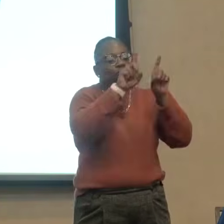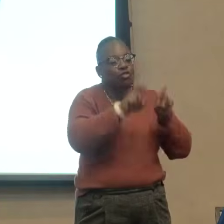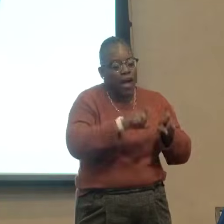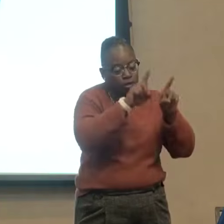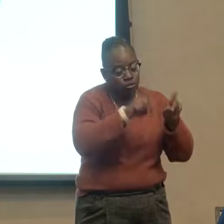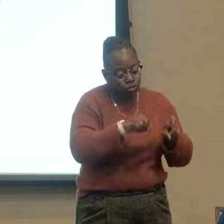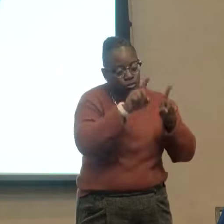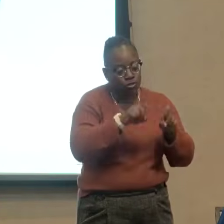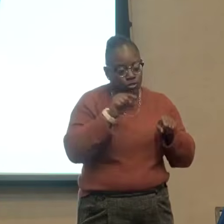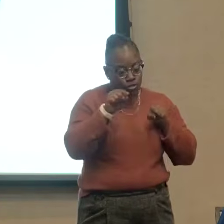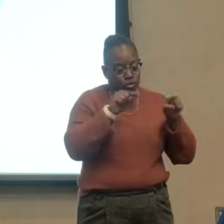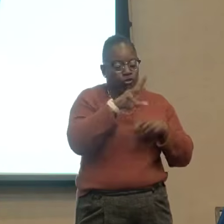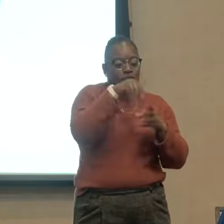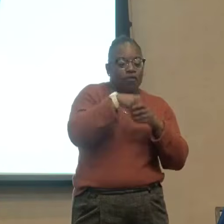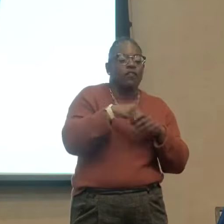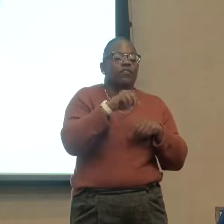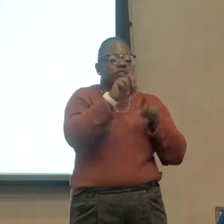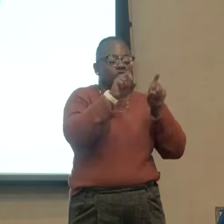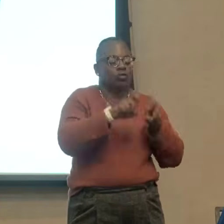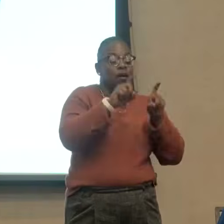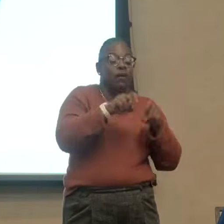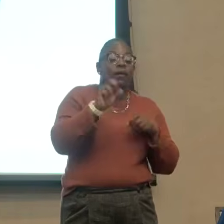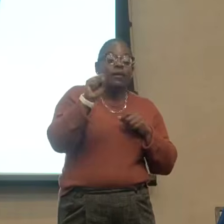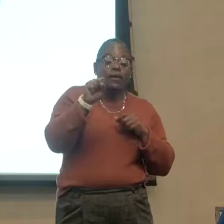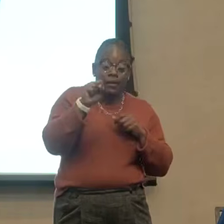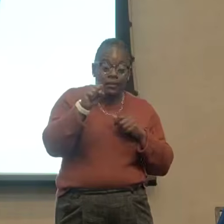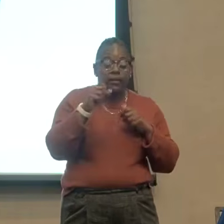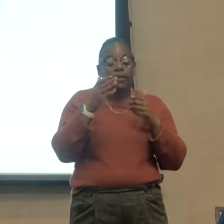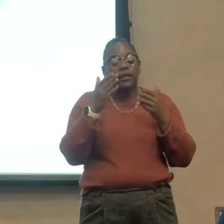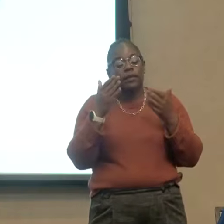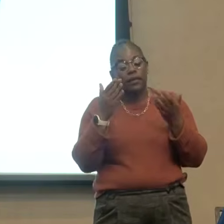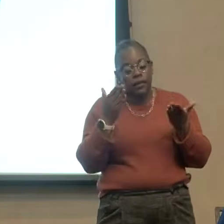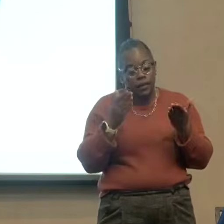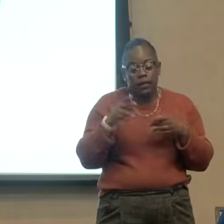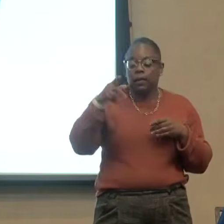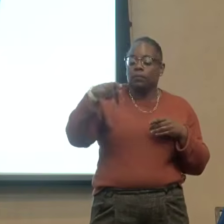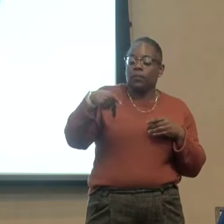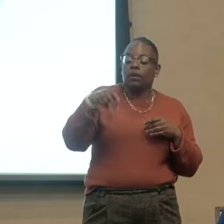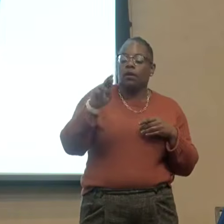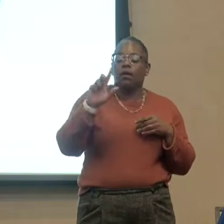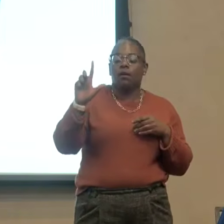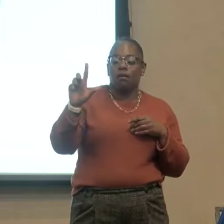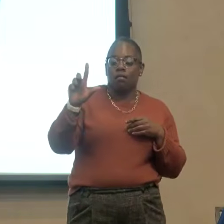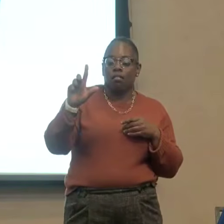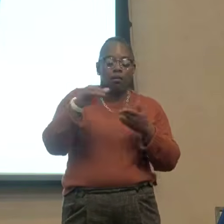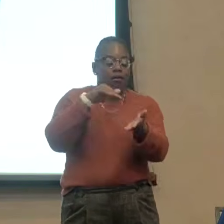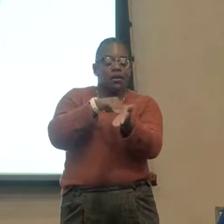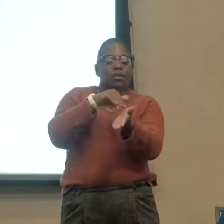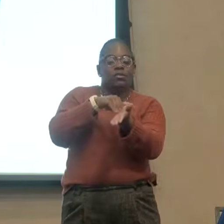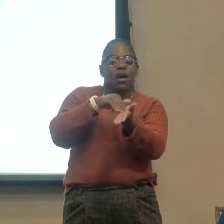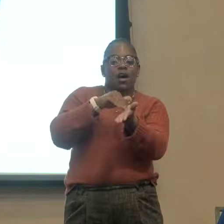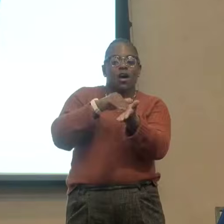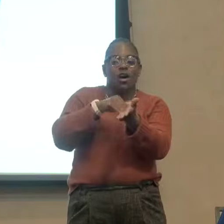trials. So there are efforts to include, there's something called a PRO, or